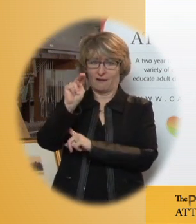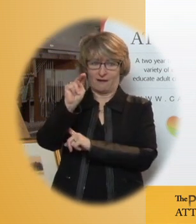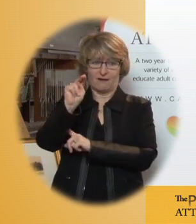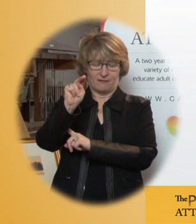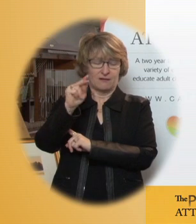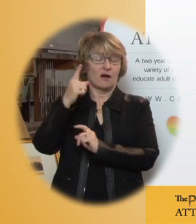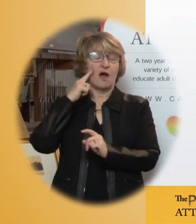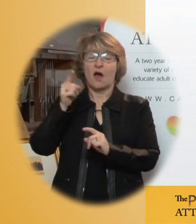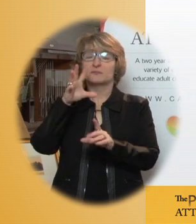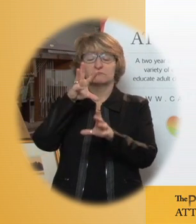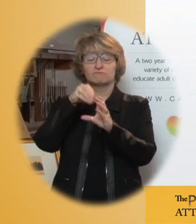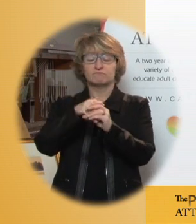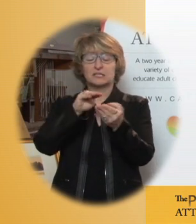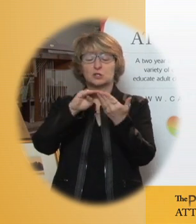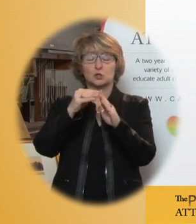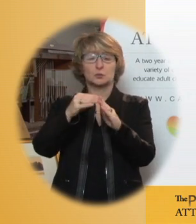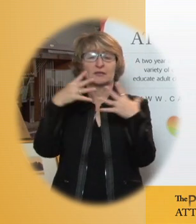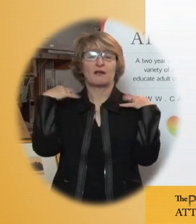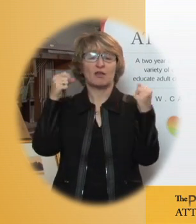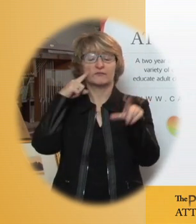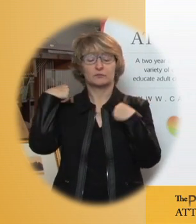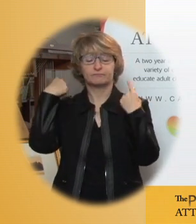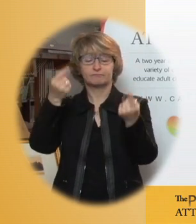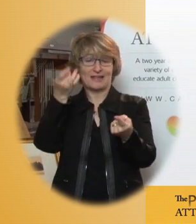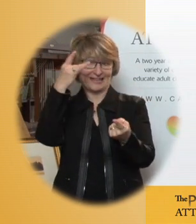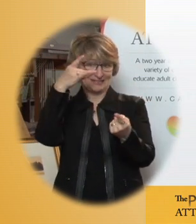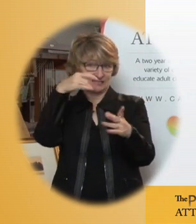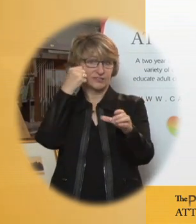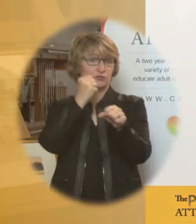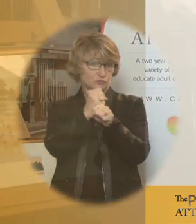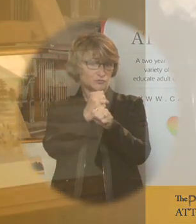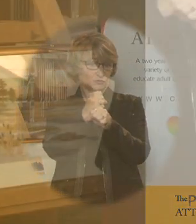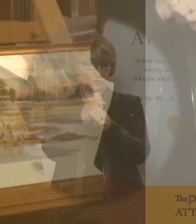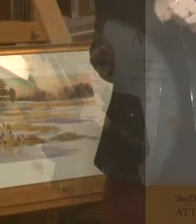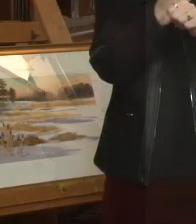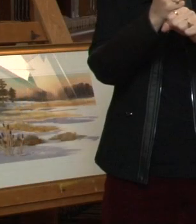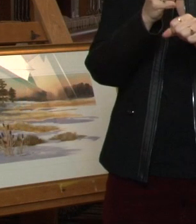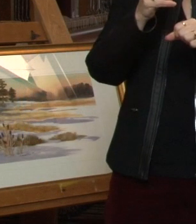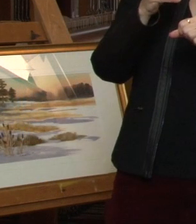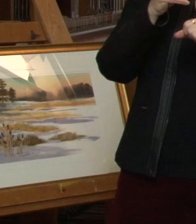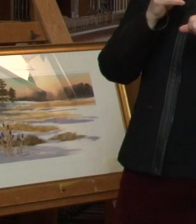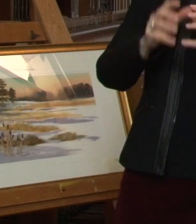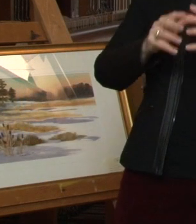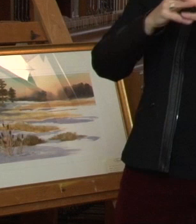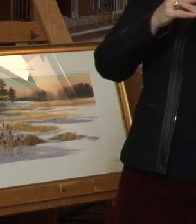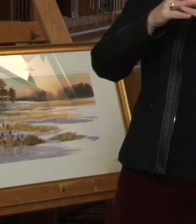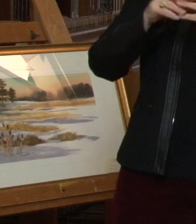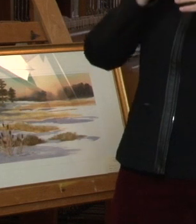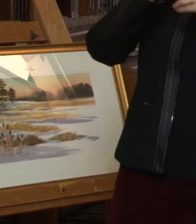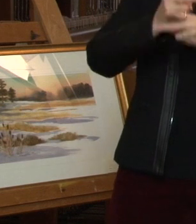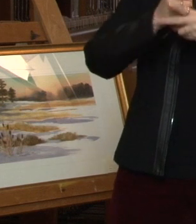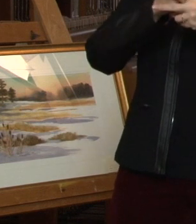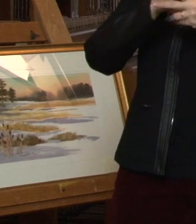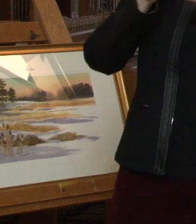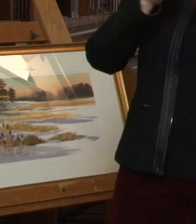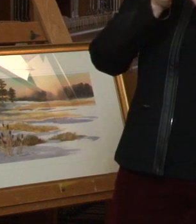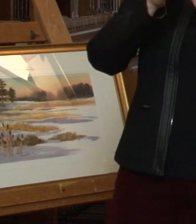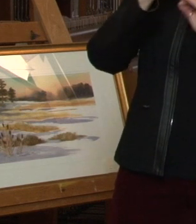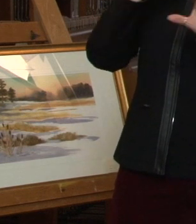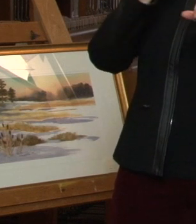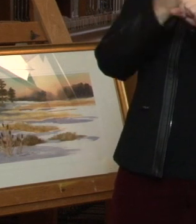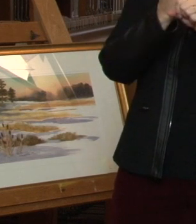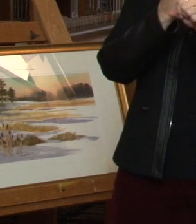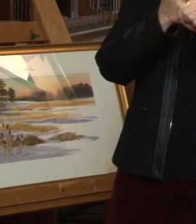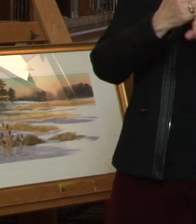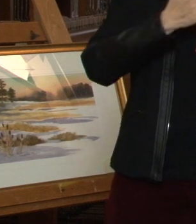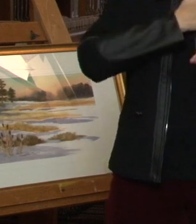community health for over 18 years. I've been working with Care Connect for 4 years, and it's an honor to